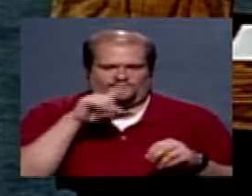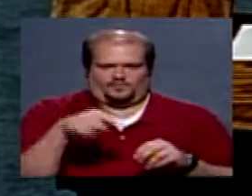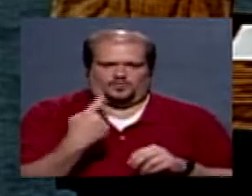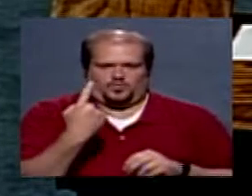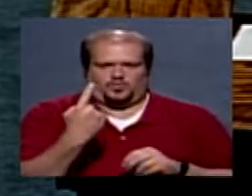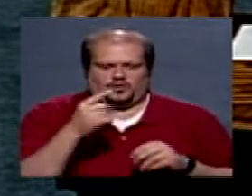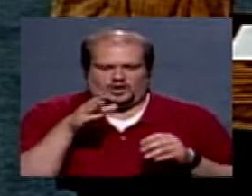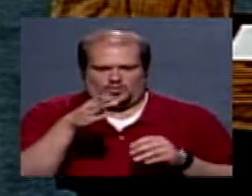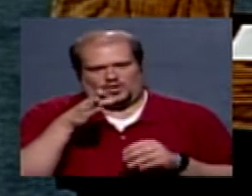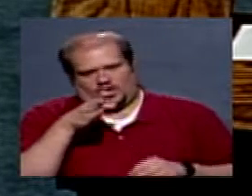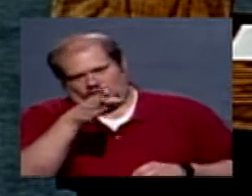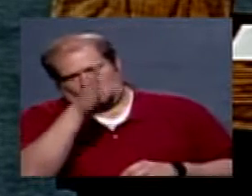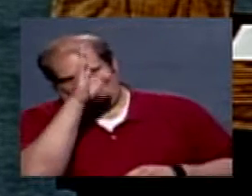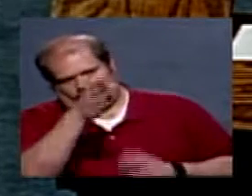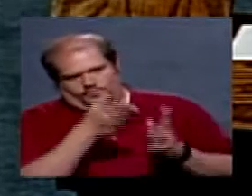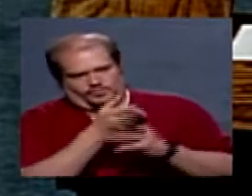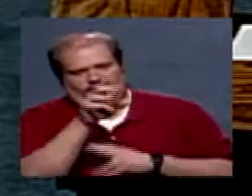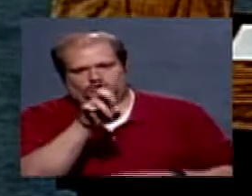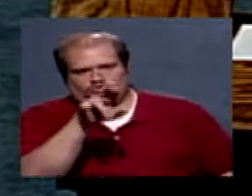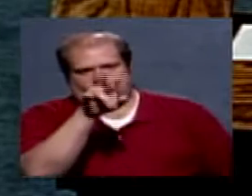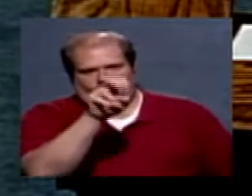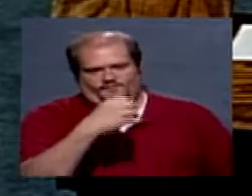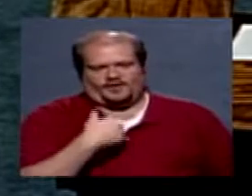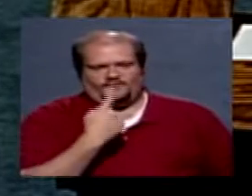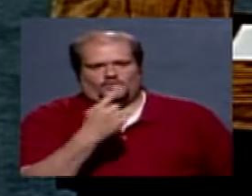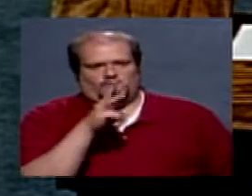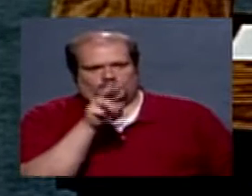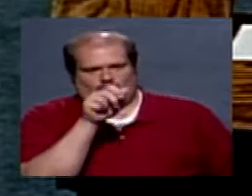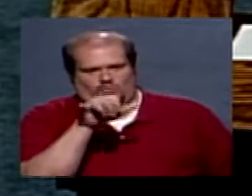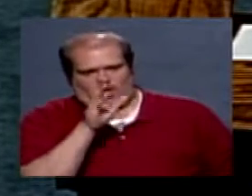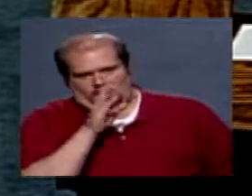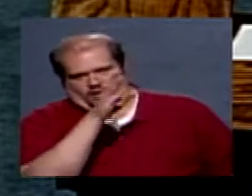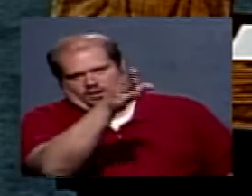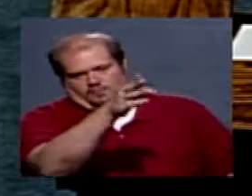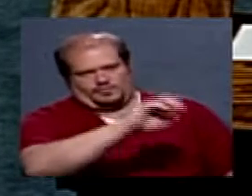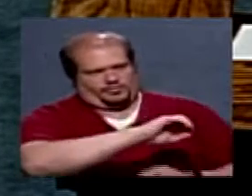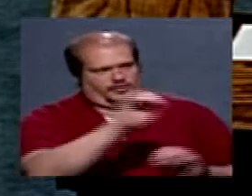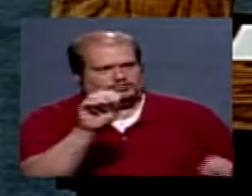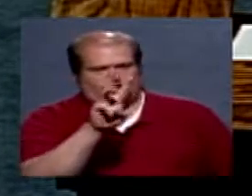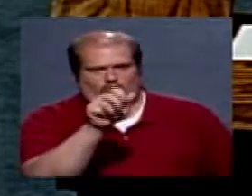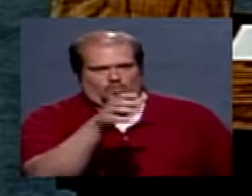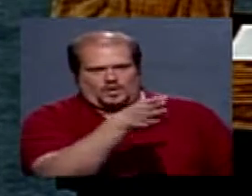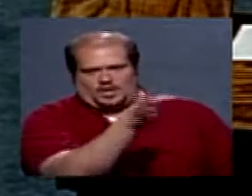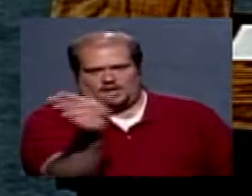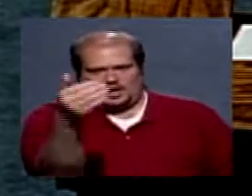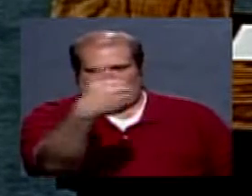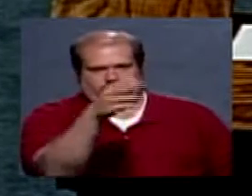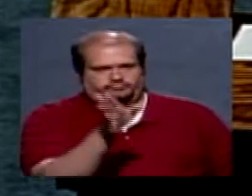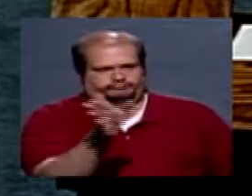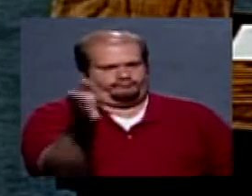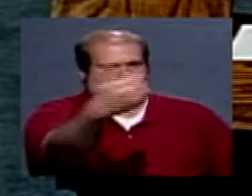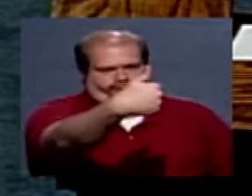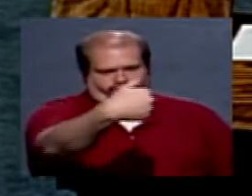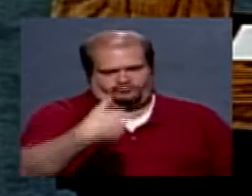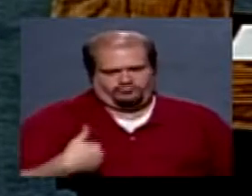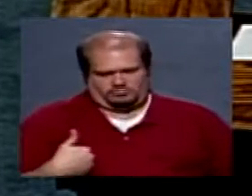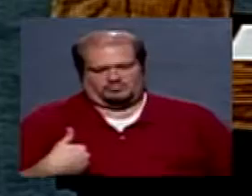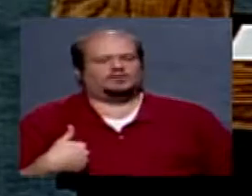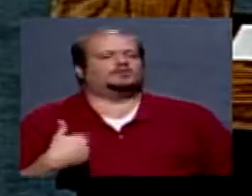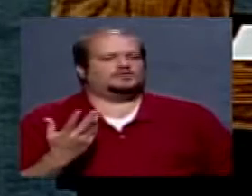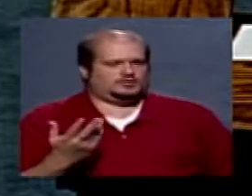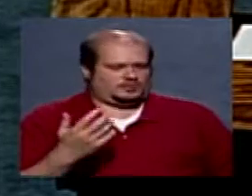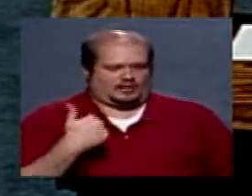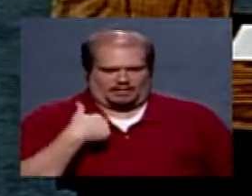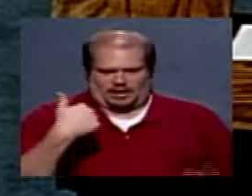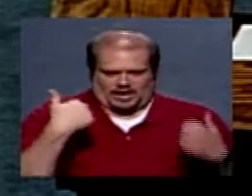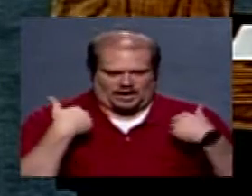one way up this drive. You only got one way up. There's no way out. It comes right back down. And